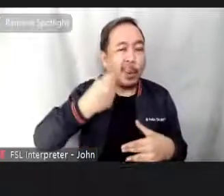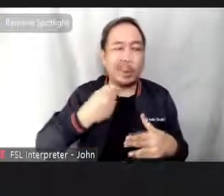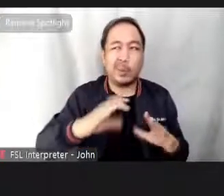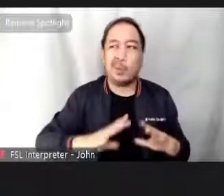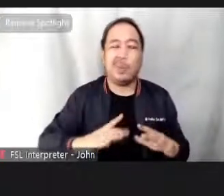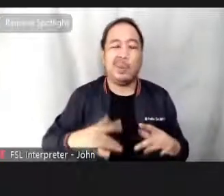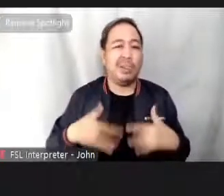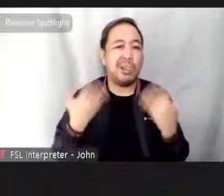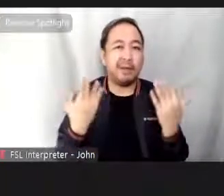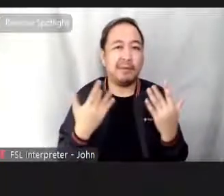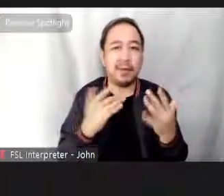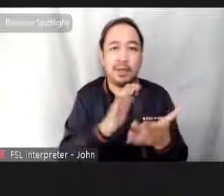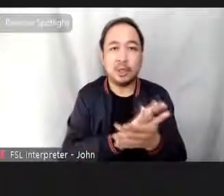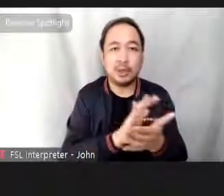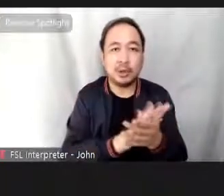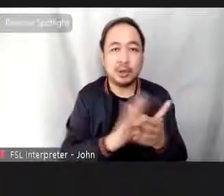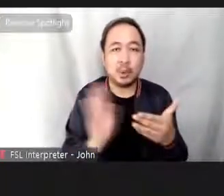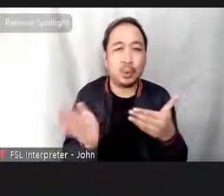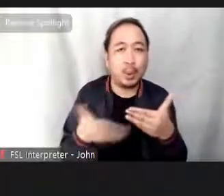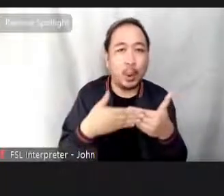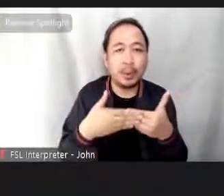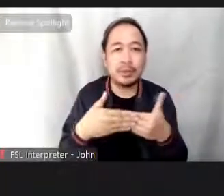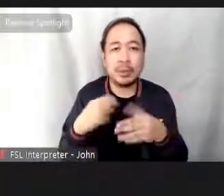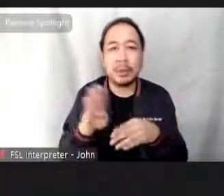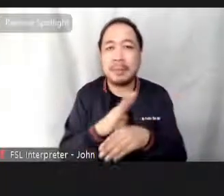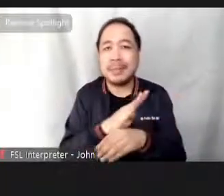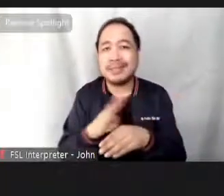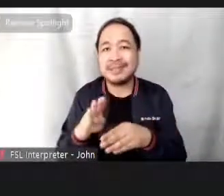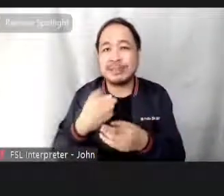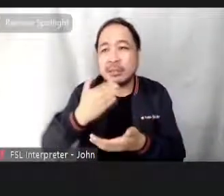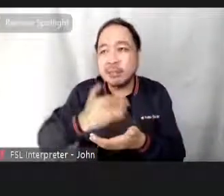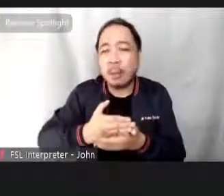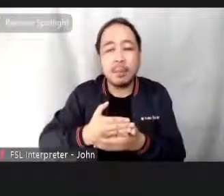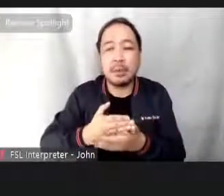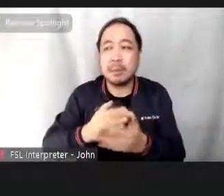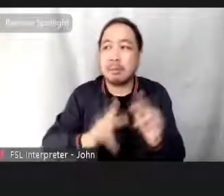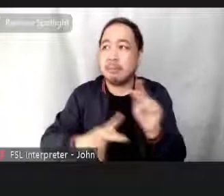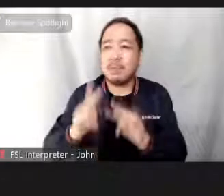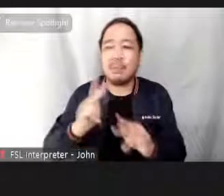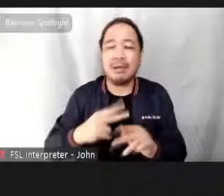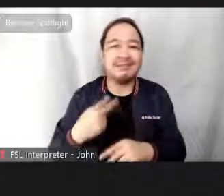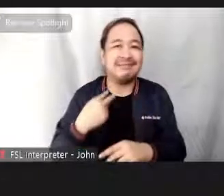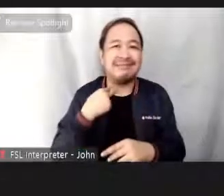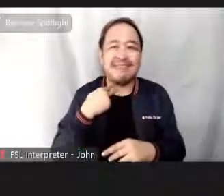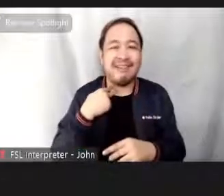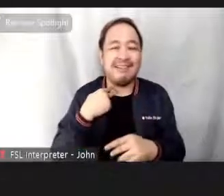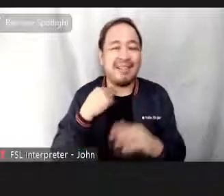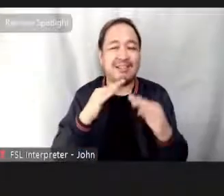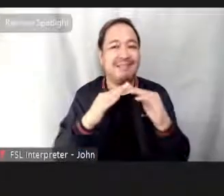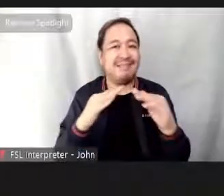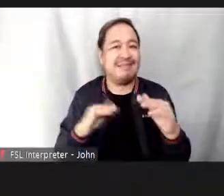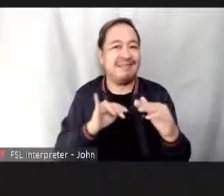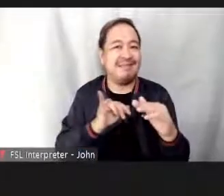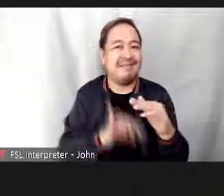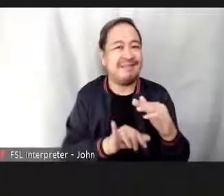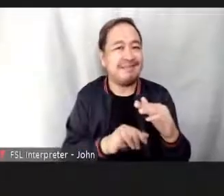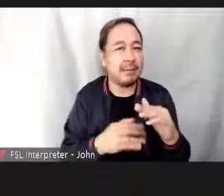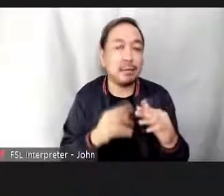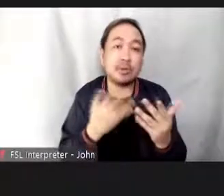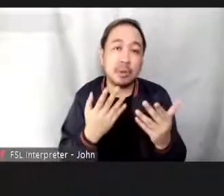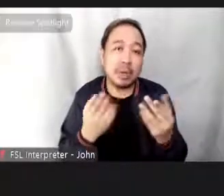Schools closed, businesses stopped, people locked in their homes. But abuse still continued.